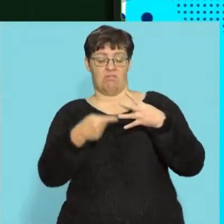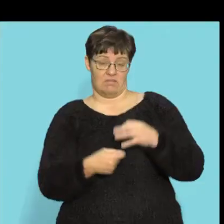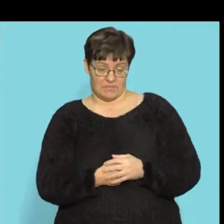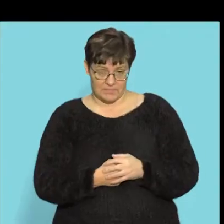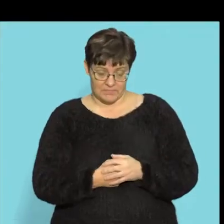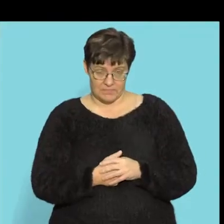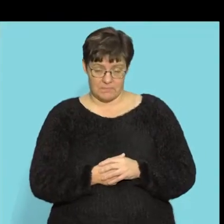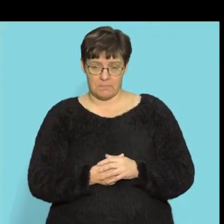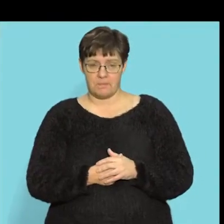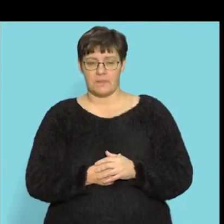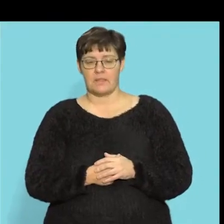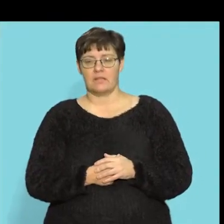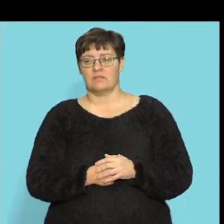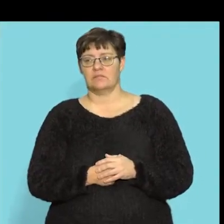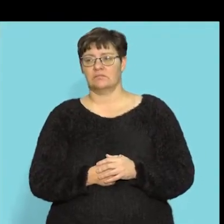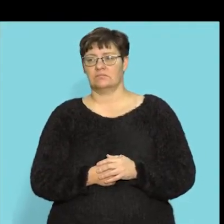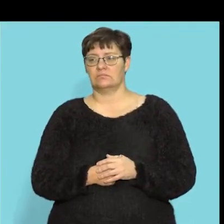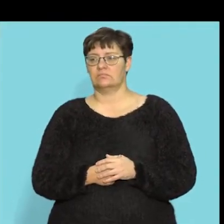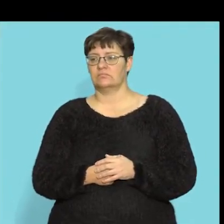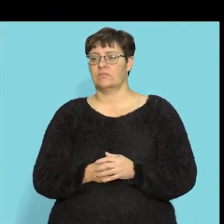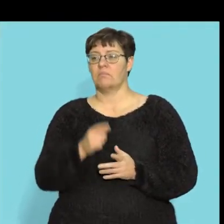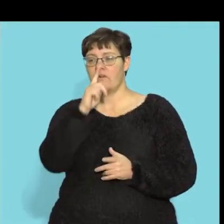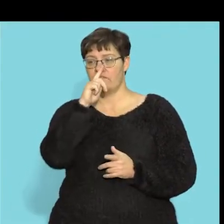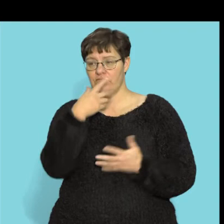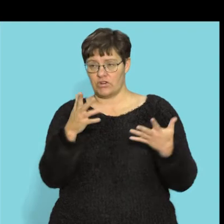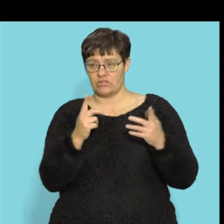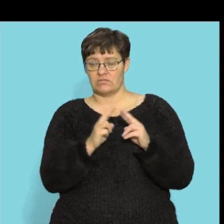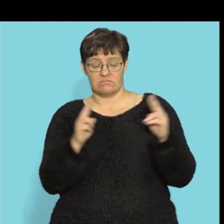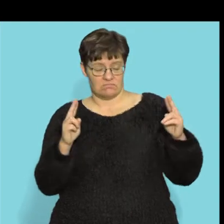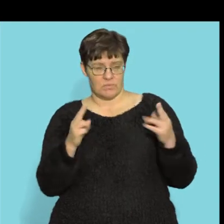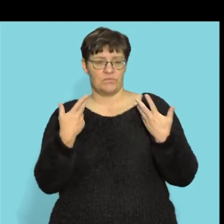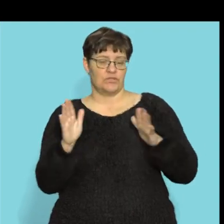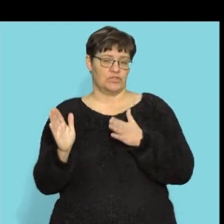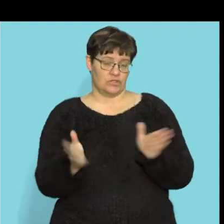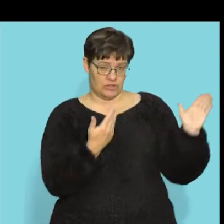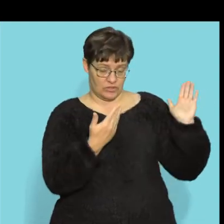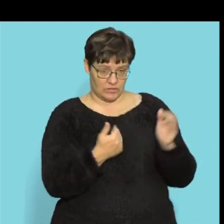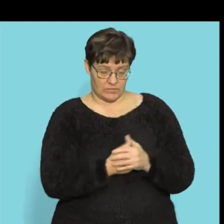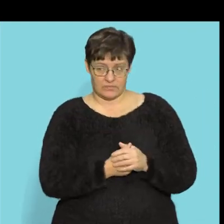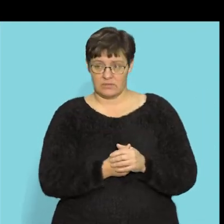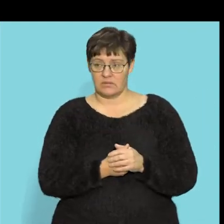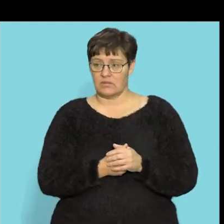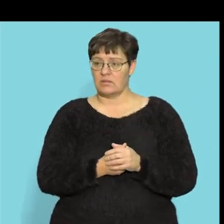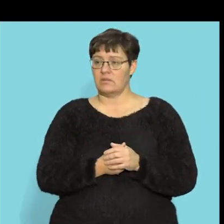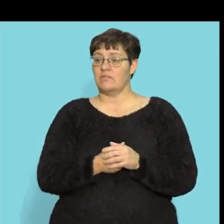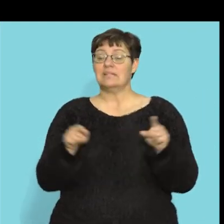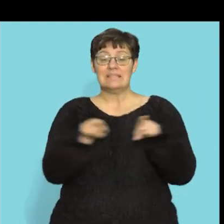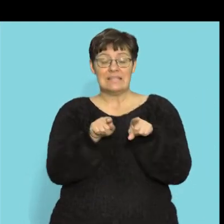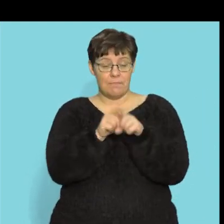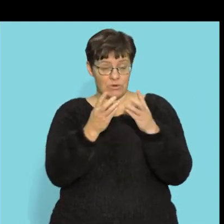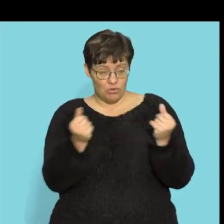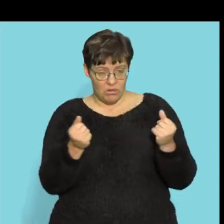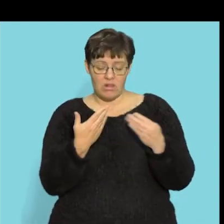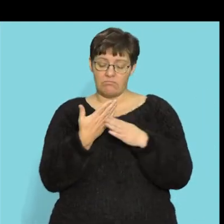Right. So in this case, we have managed to look at length, and we have arrived at a conclusion that for the same type of